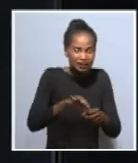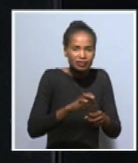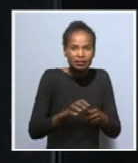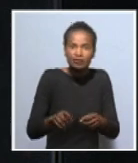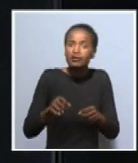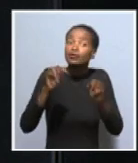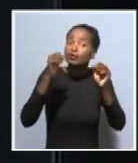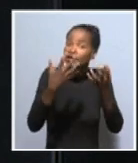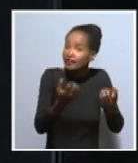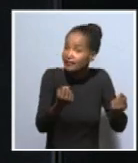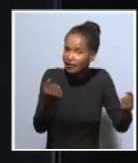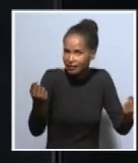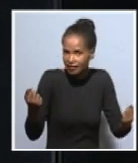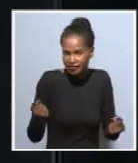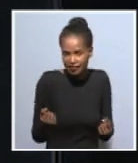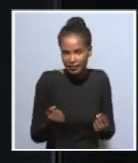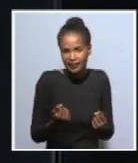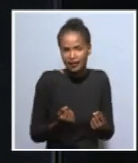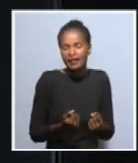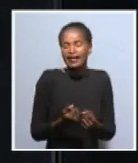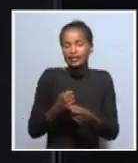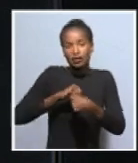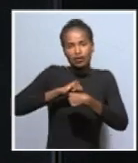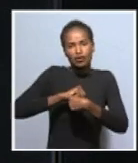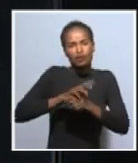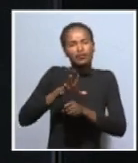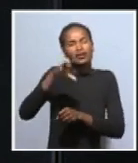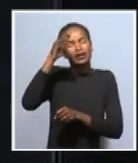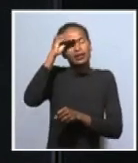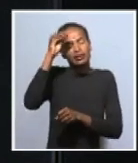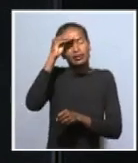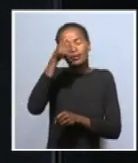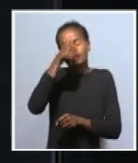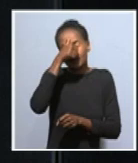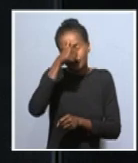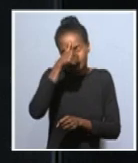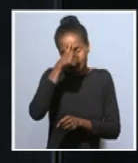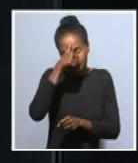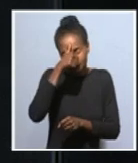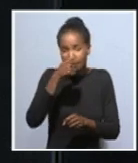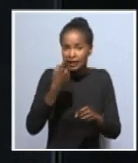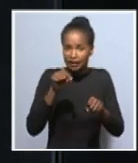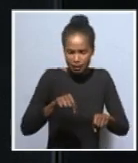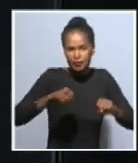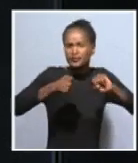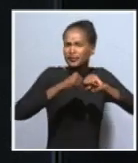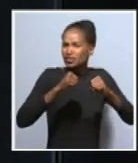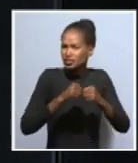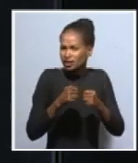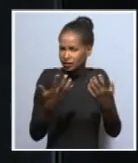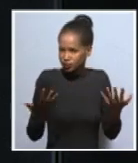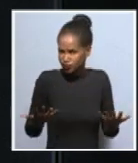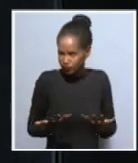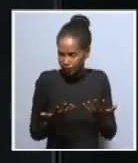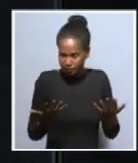And I think out of the lessons, and one of the challenges also maybe to